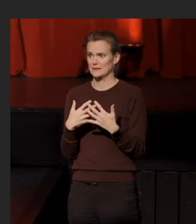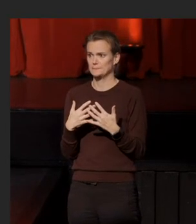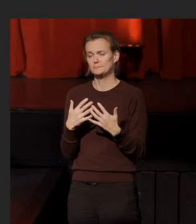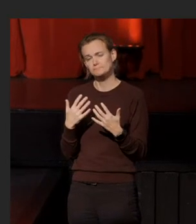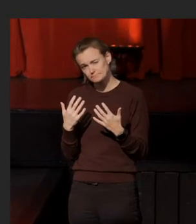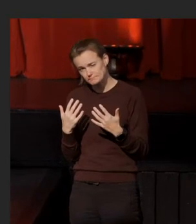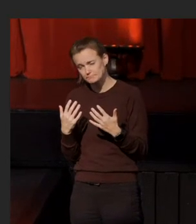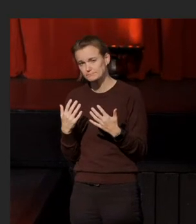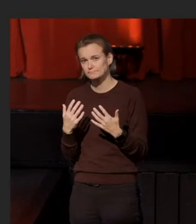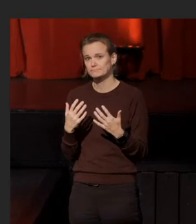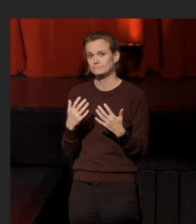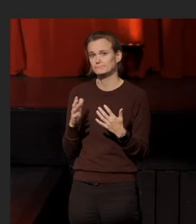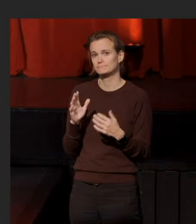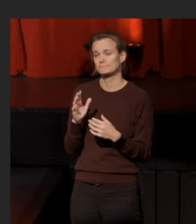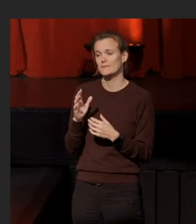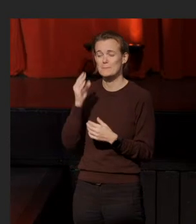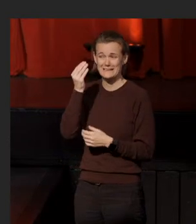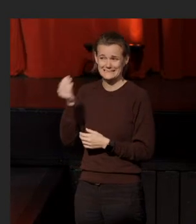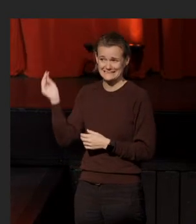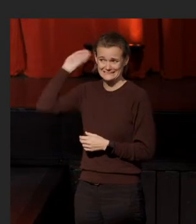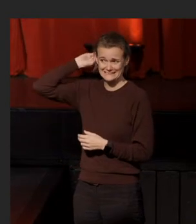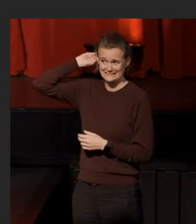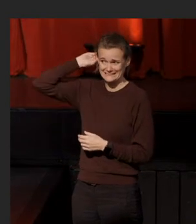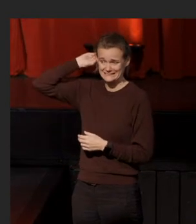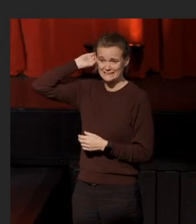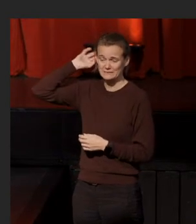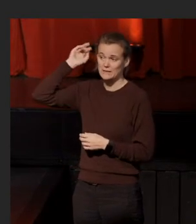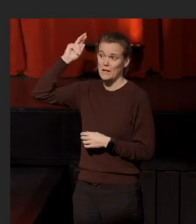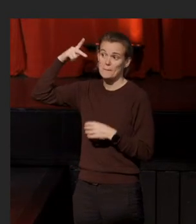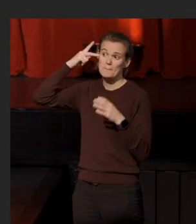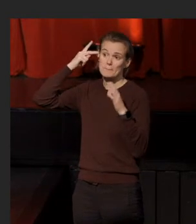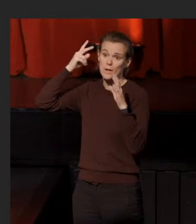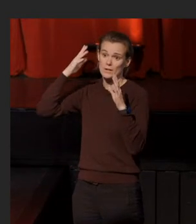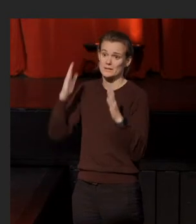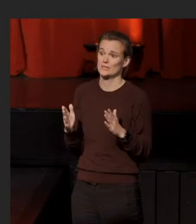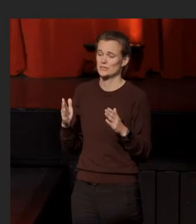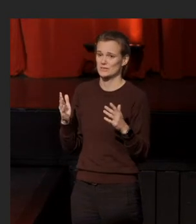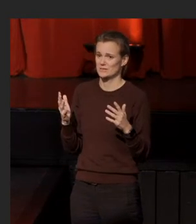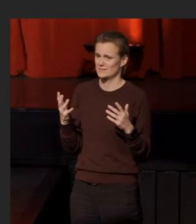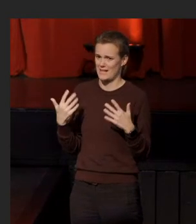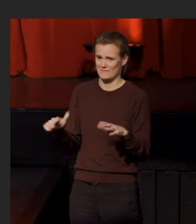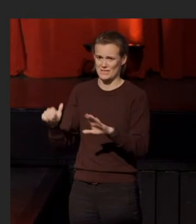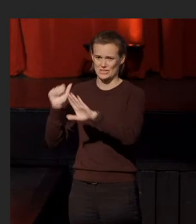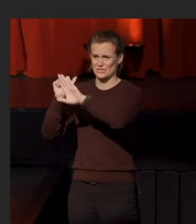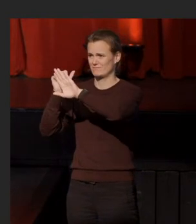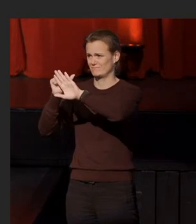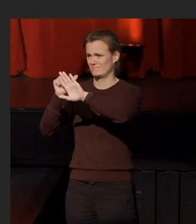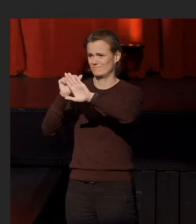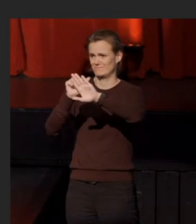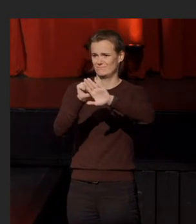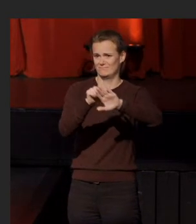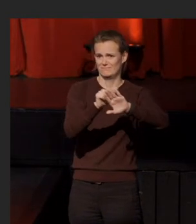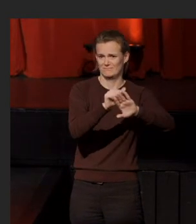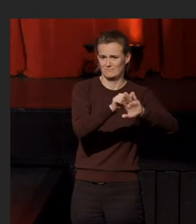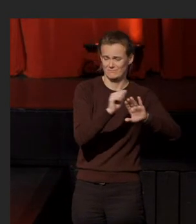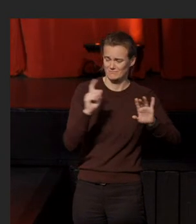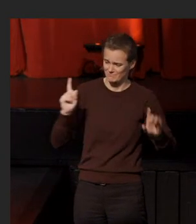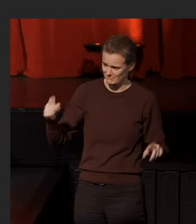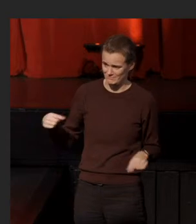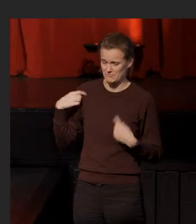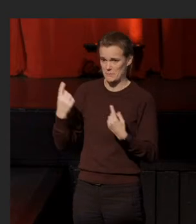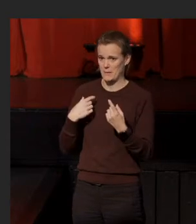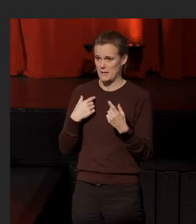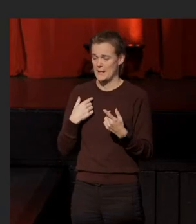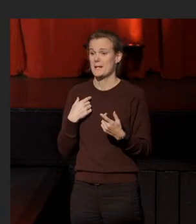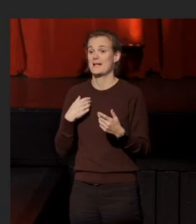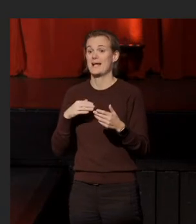to remember that politicians have gone door to door for a very long time, and they ask a lot of personal questions